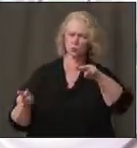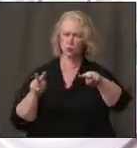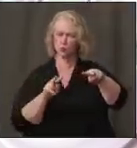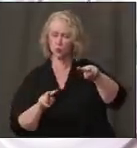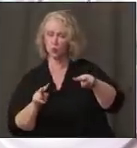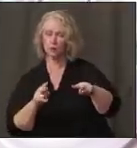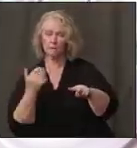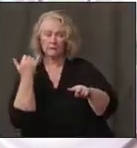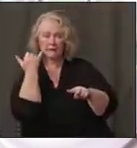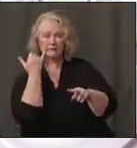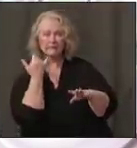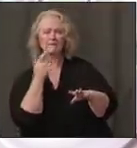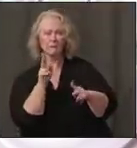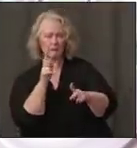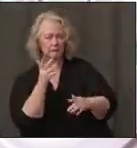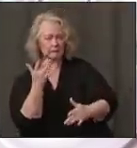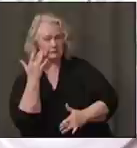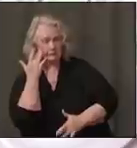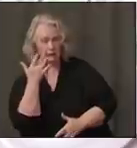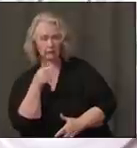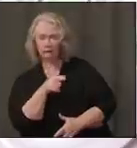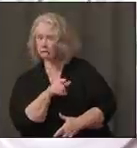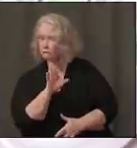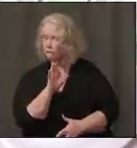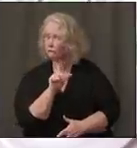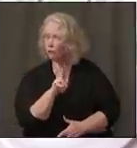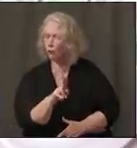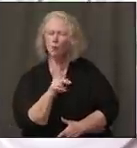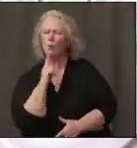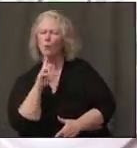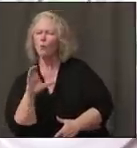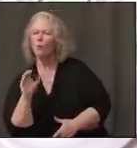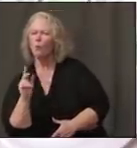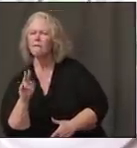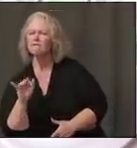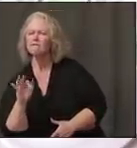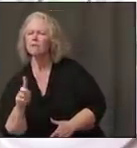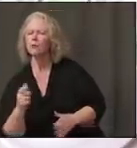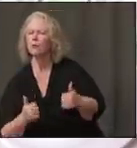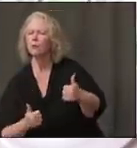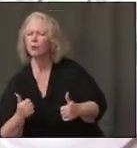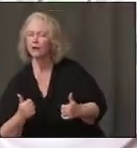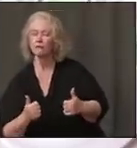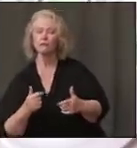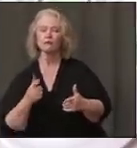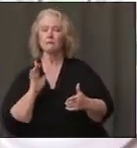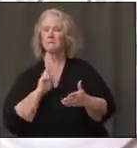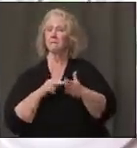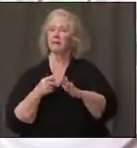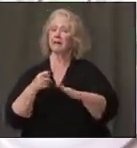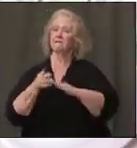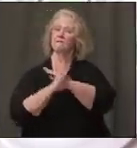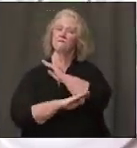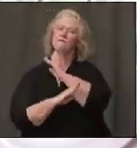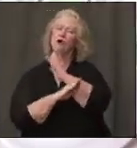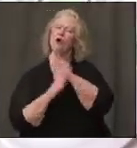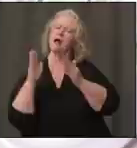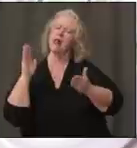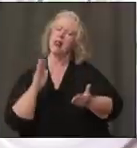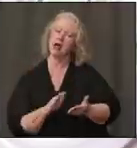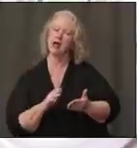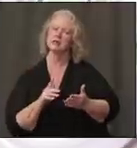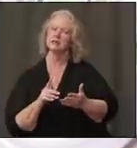if we can reduce the incidence of flu. Second, it's going to reduce the burden on our healthcare system going into the fall.